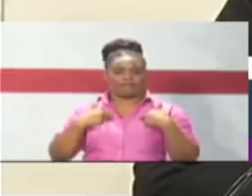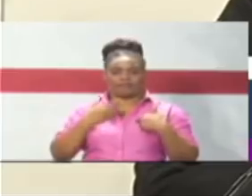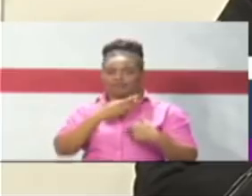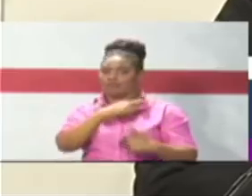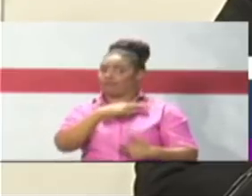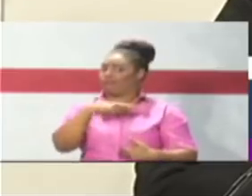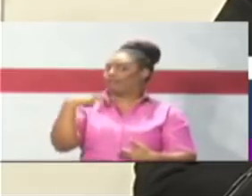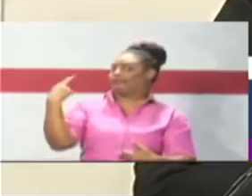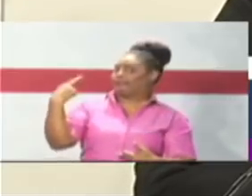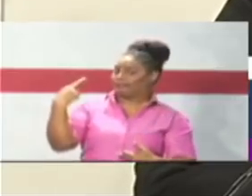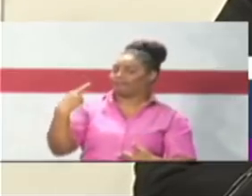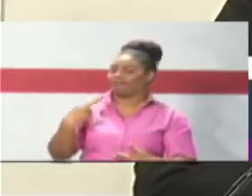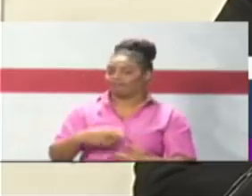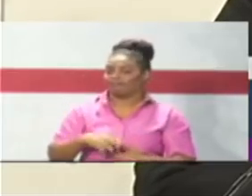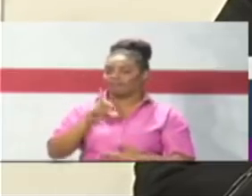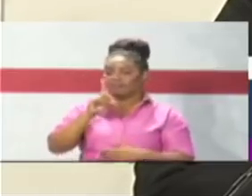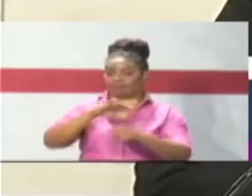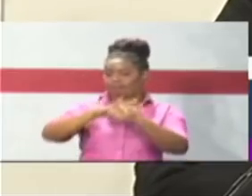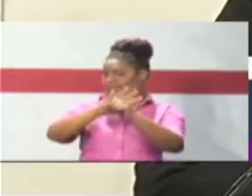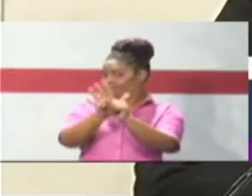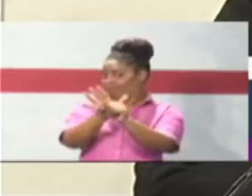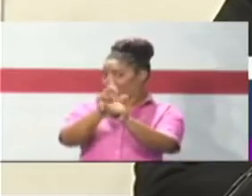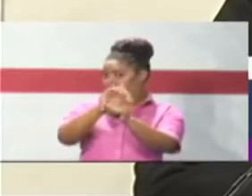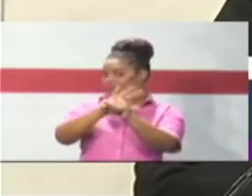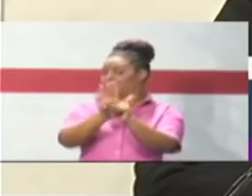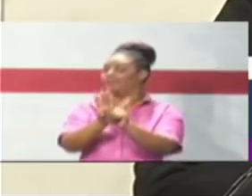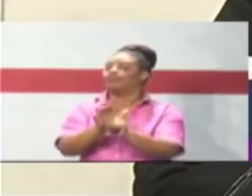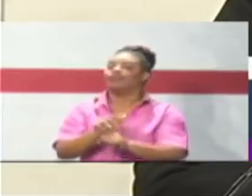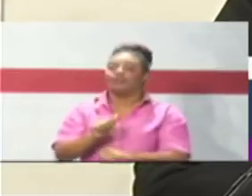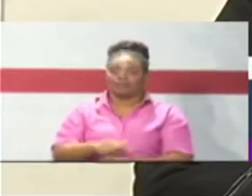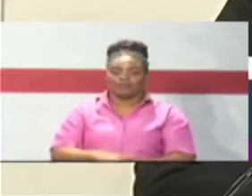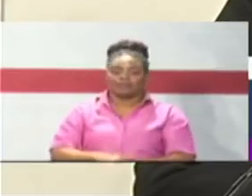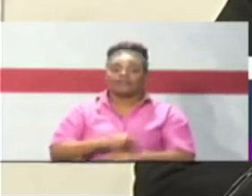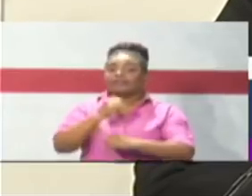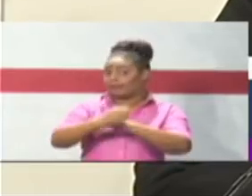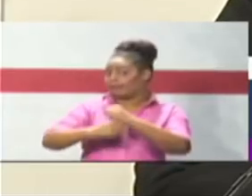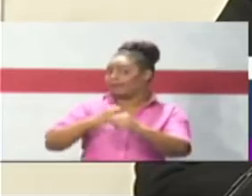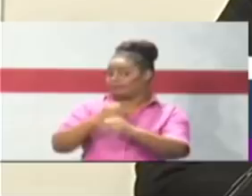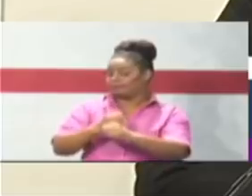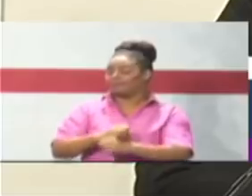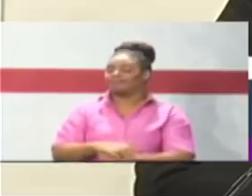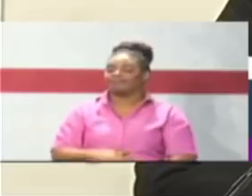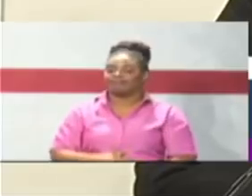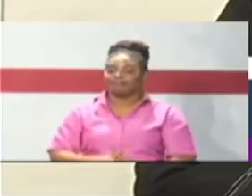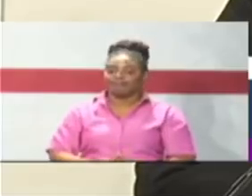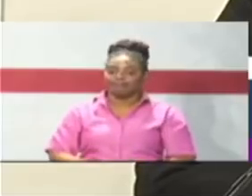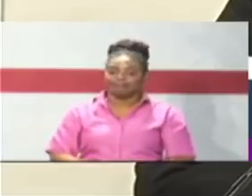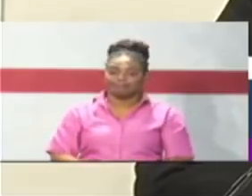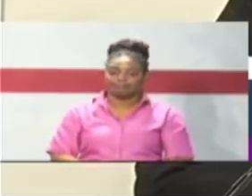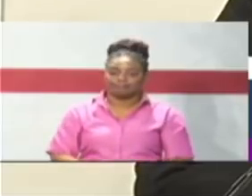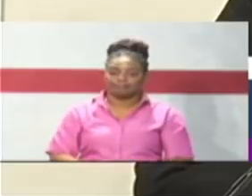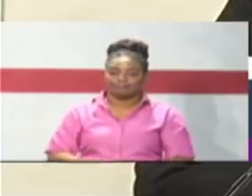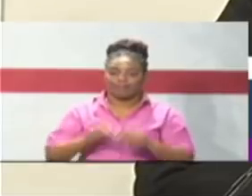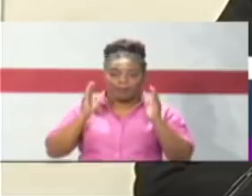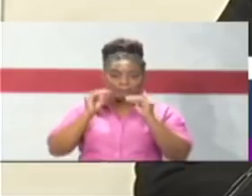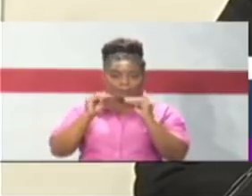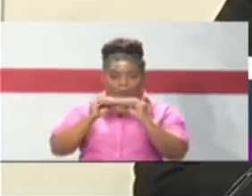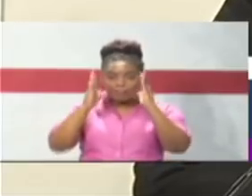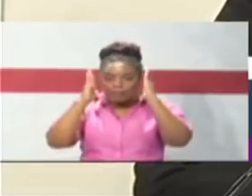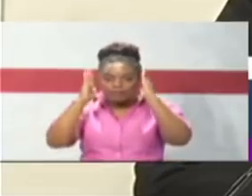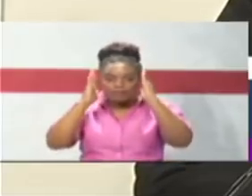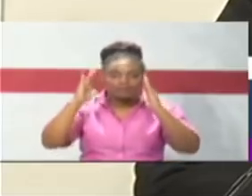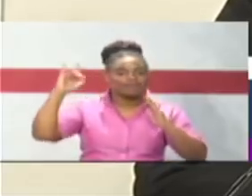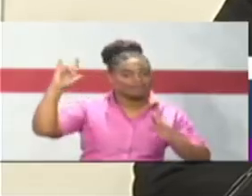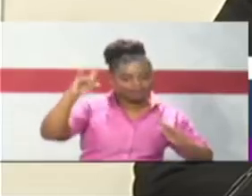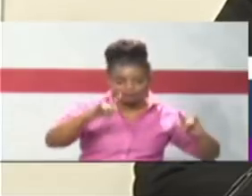variant. So a lot of the sequencing is being done in the positives that come out of that repatriation, ongoing travel exercise,